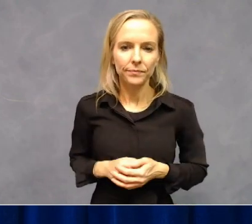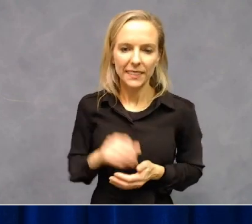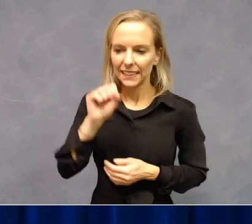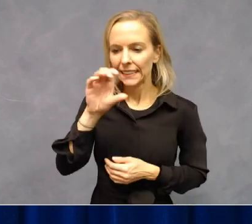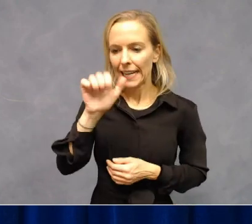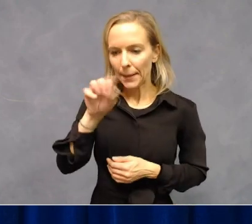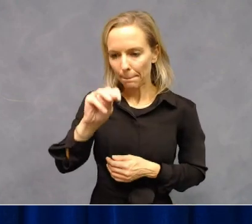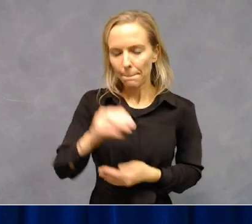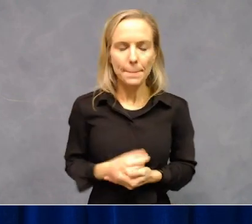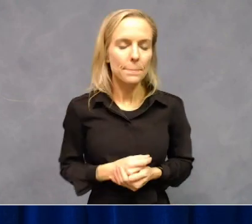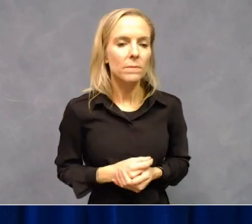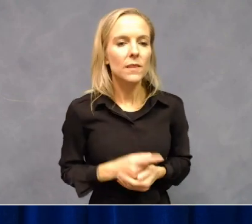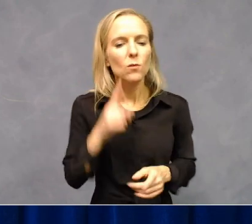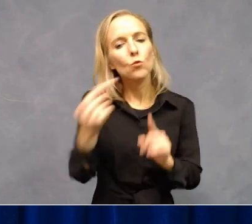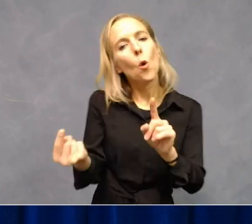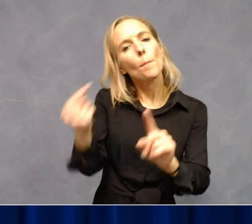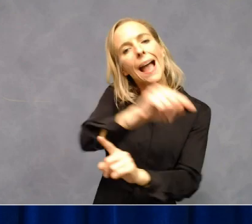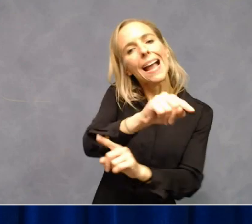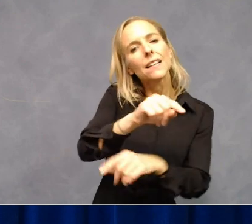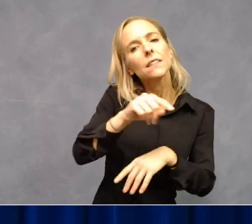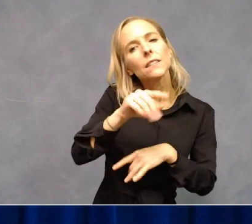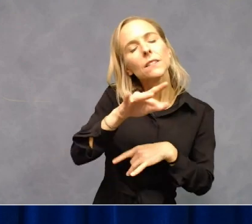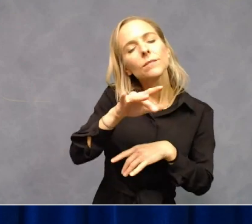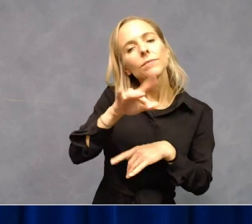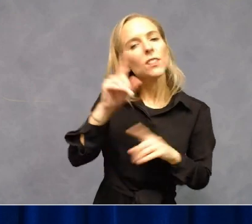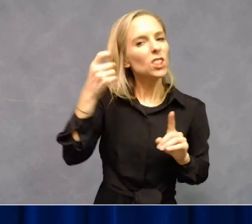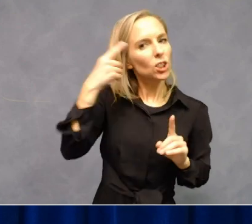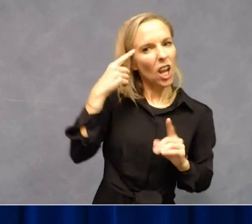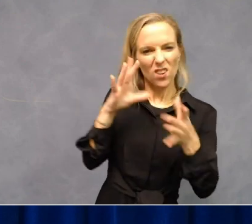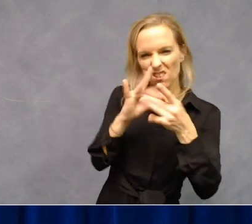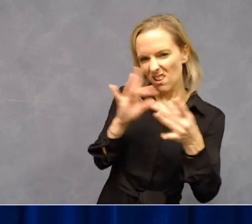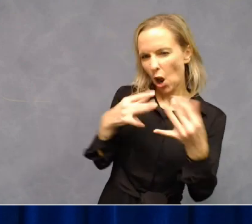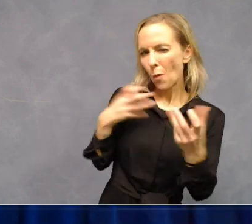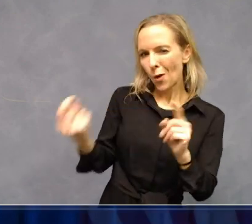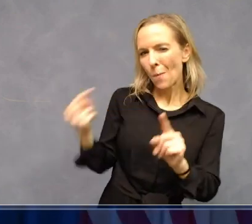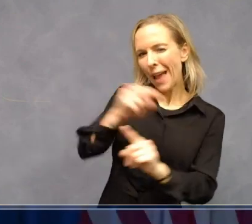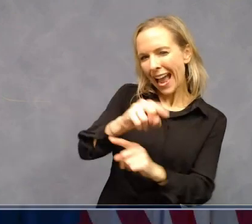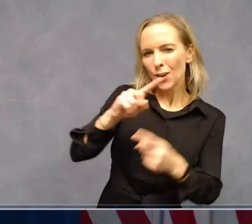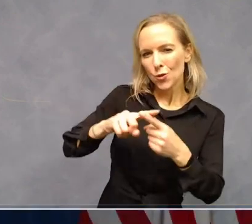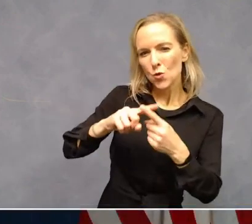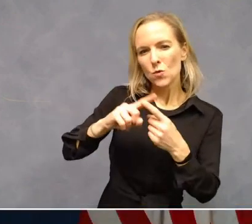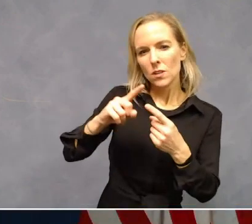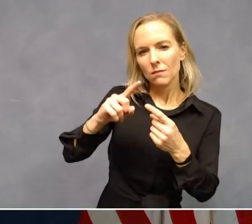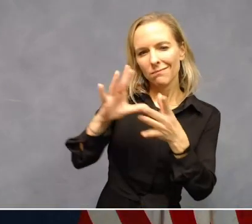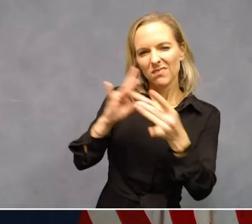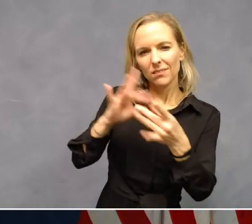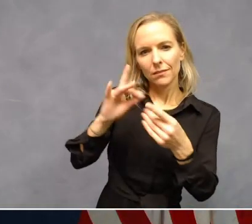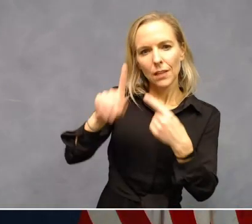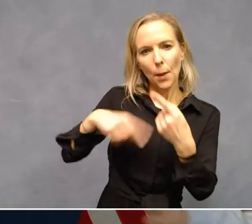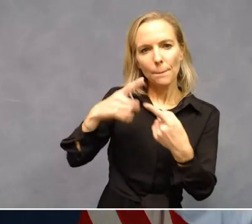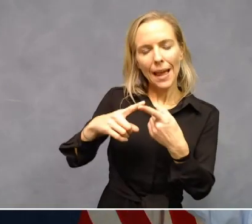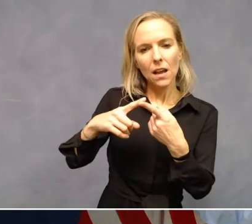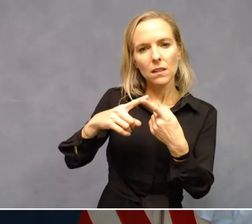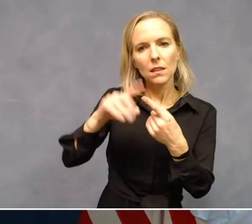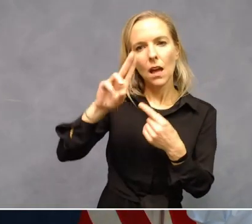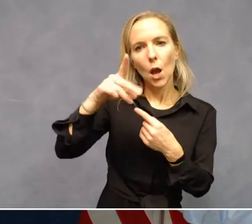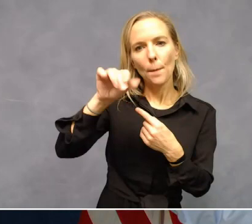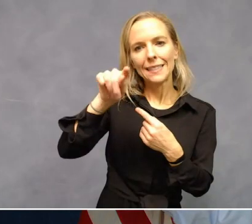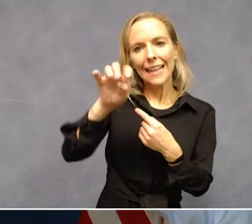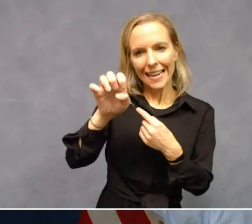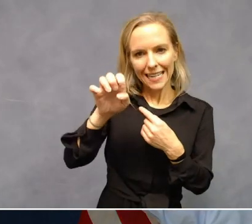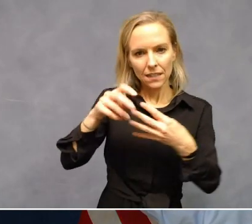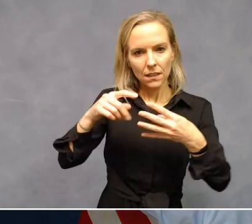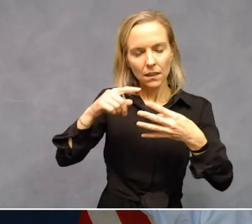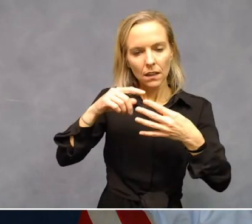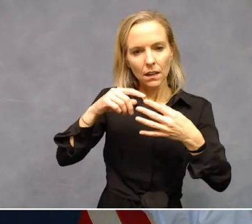we go back to the 4 pieces of the update here? I just want to talk about 2 of them very quickly. Number 1,